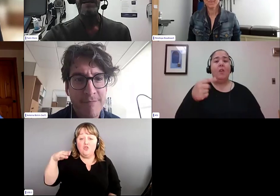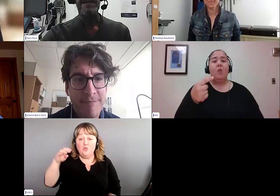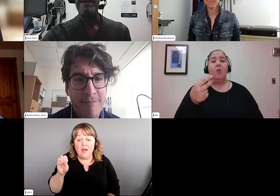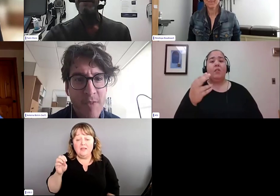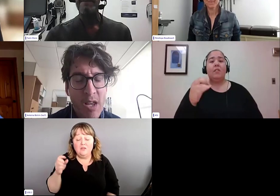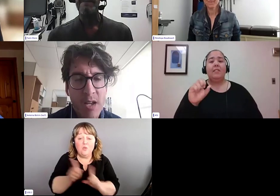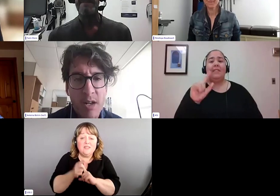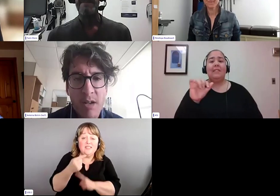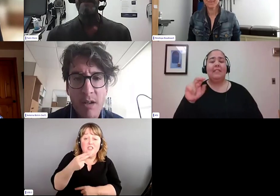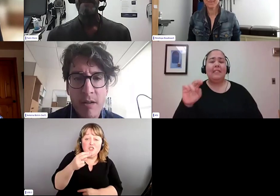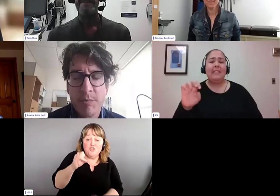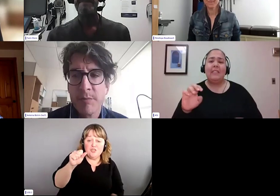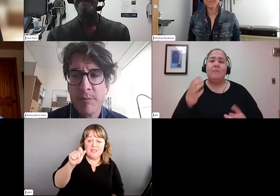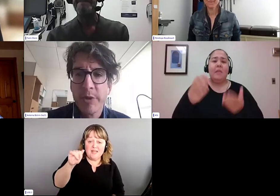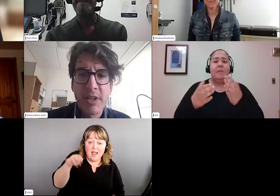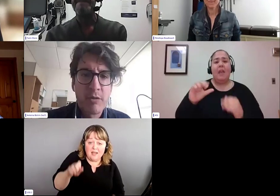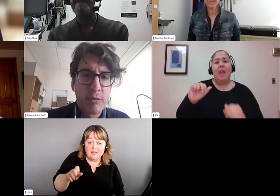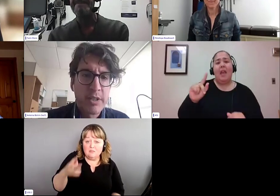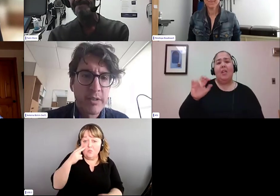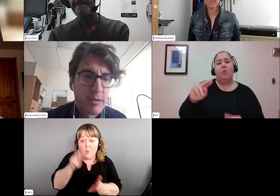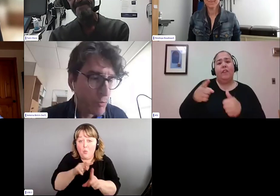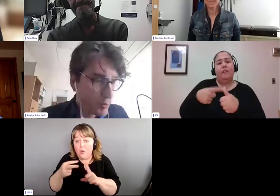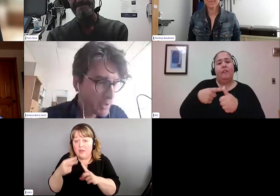first. What is a